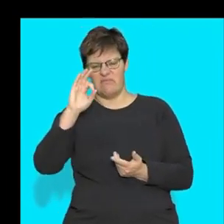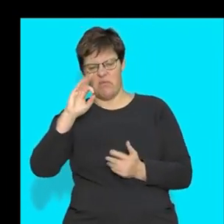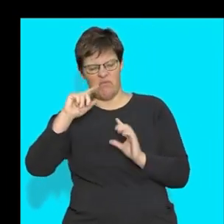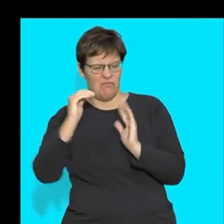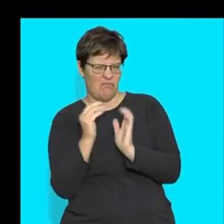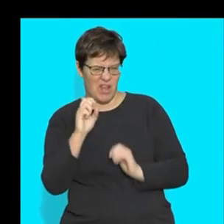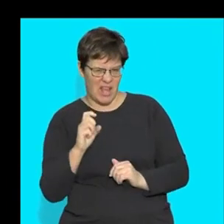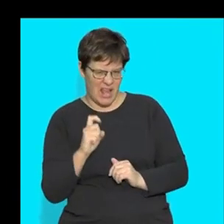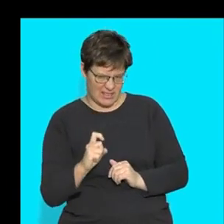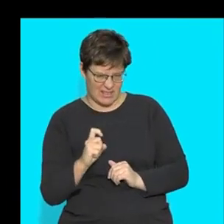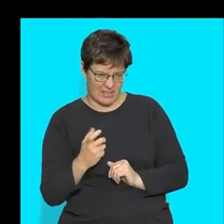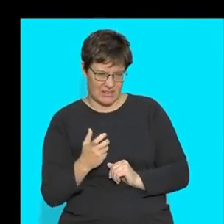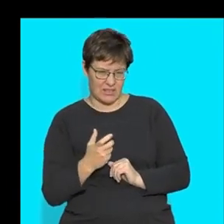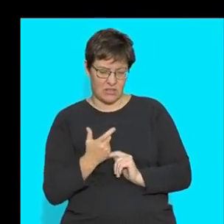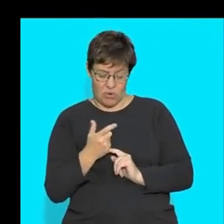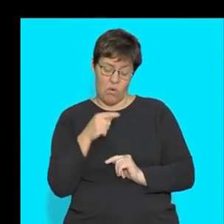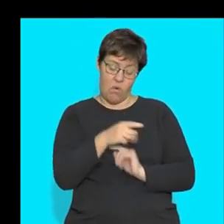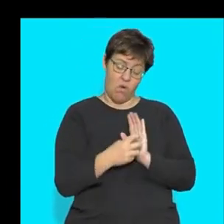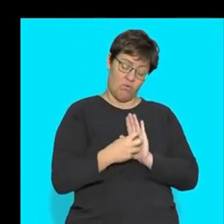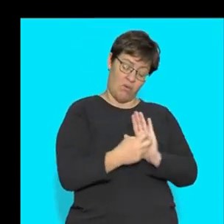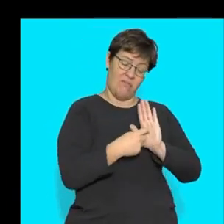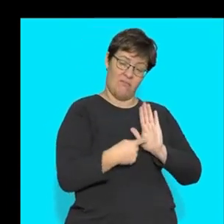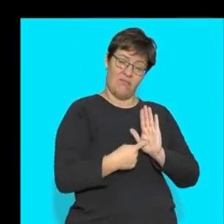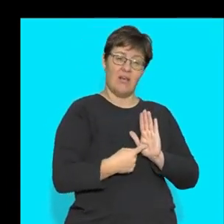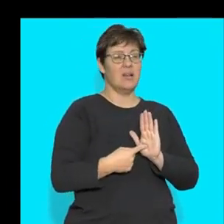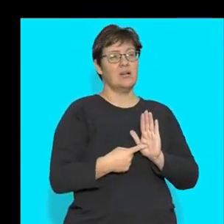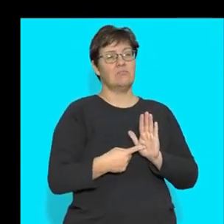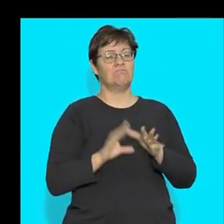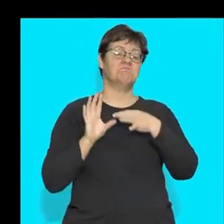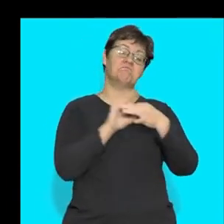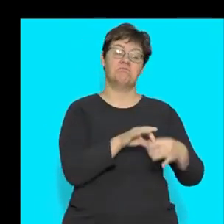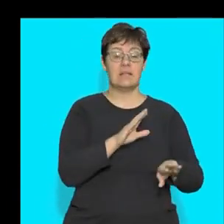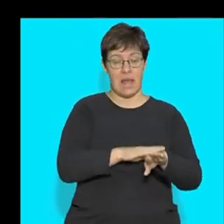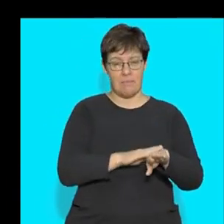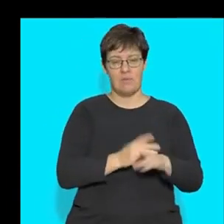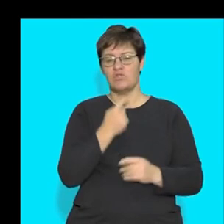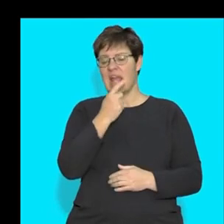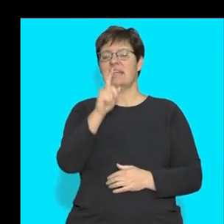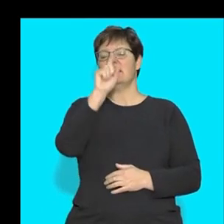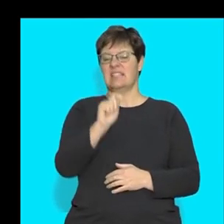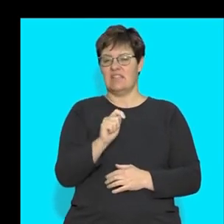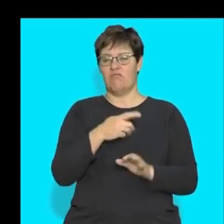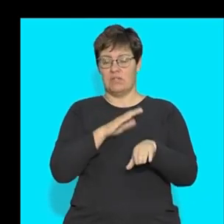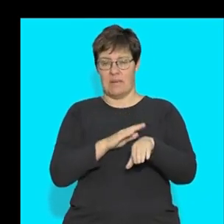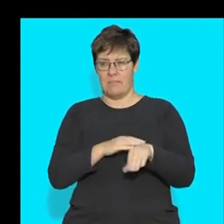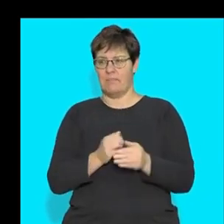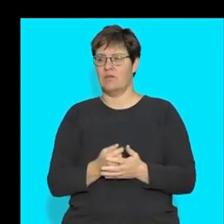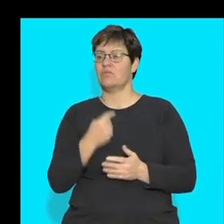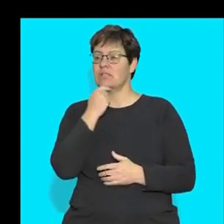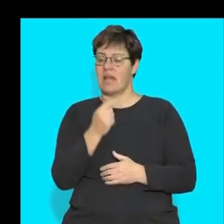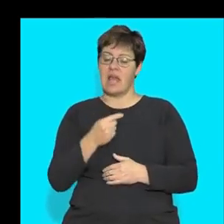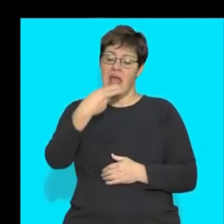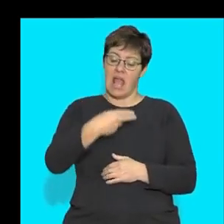input value is x. So if your graph is in terms of maybe time and you use t for time, then you will